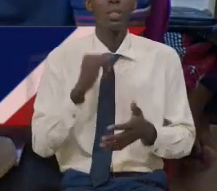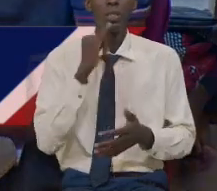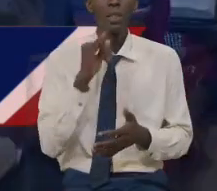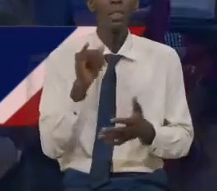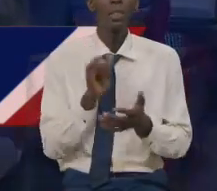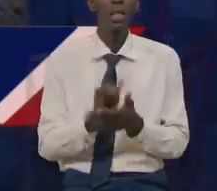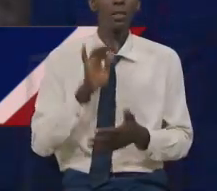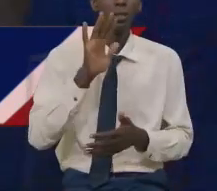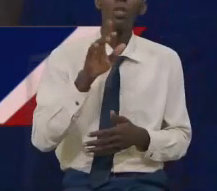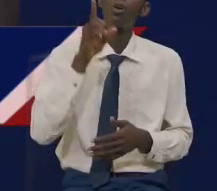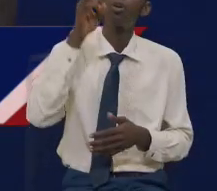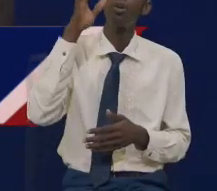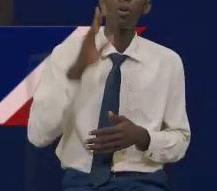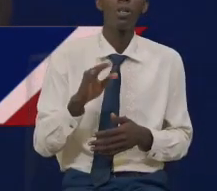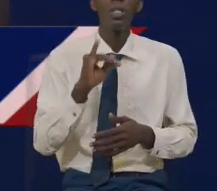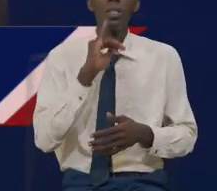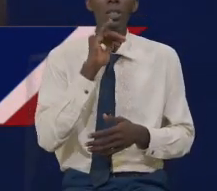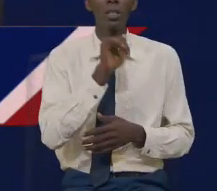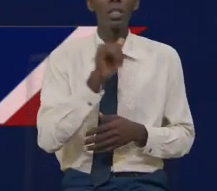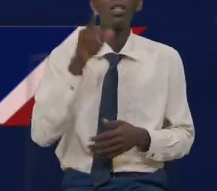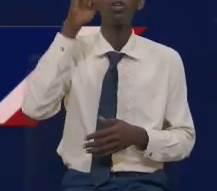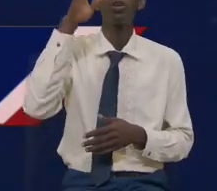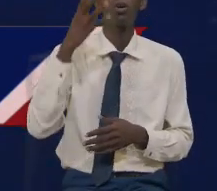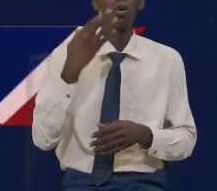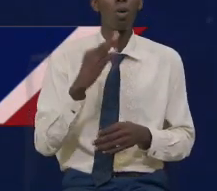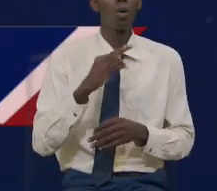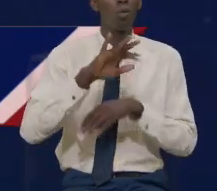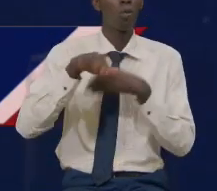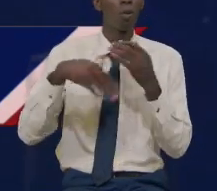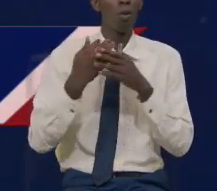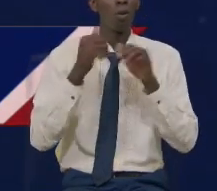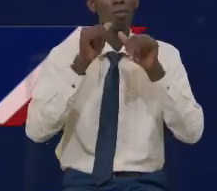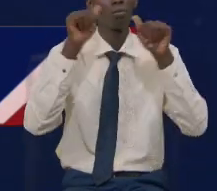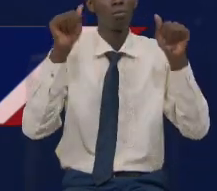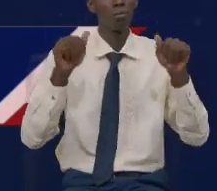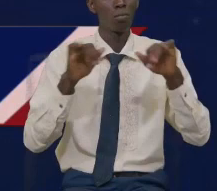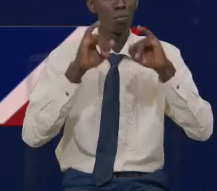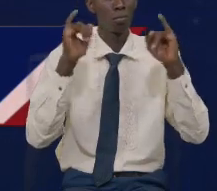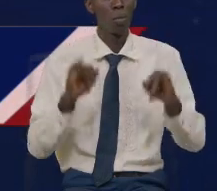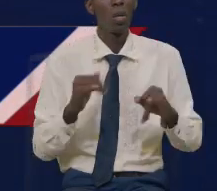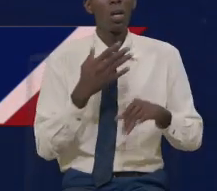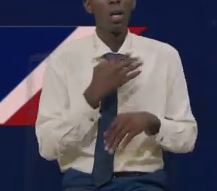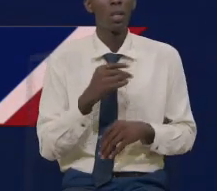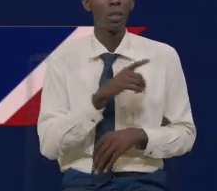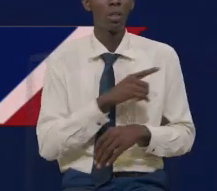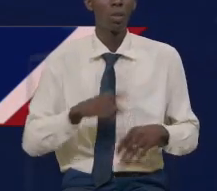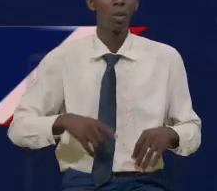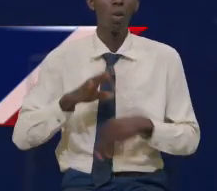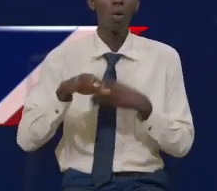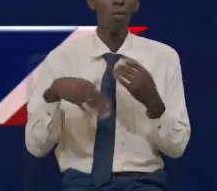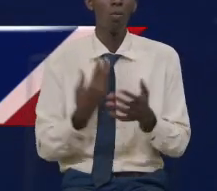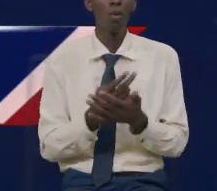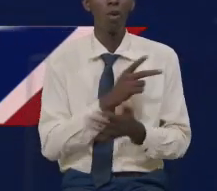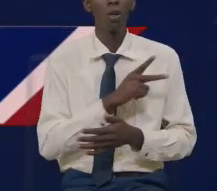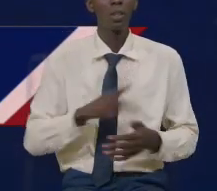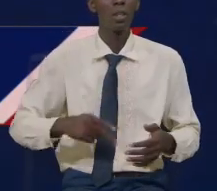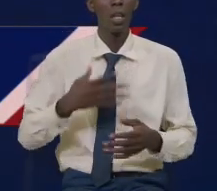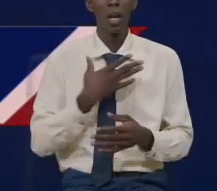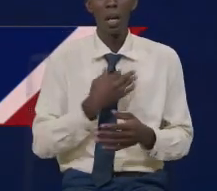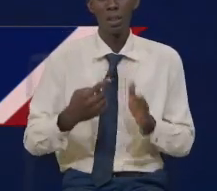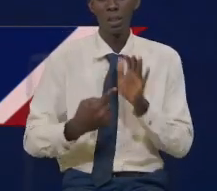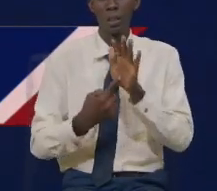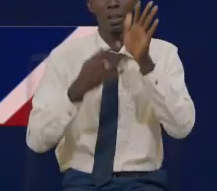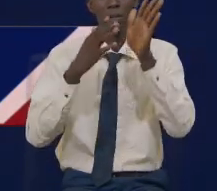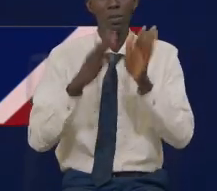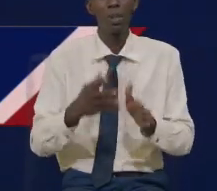your God is a God of gods and a Lord of kings and a revealer of